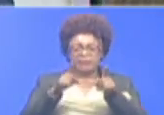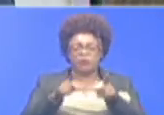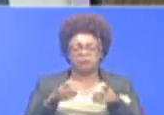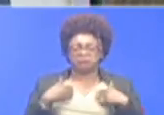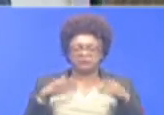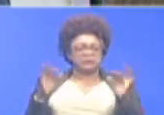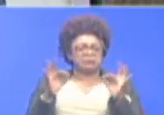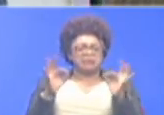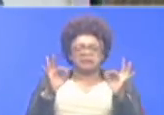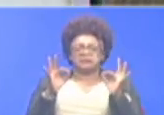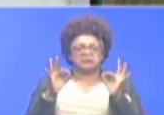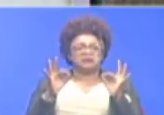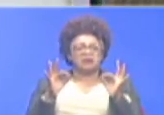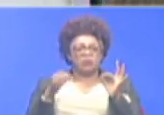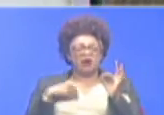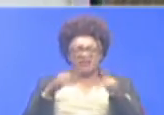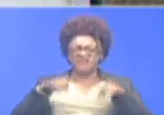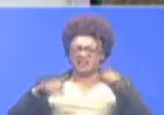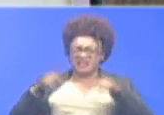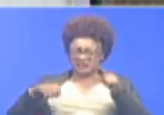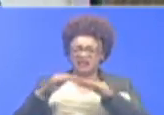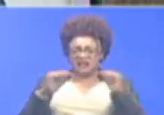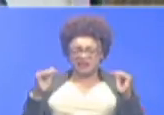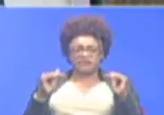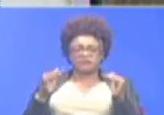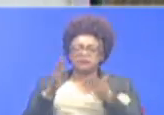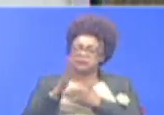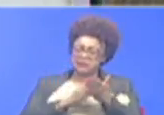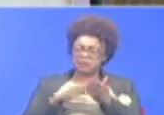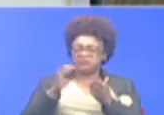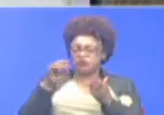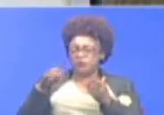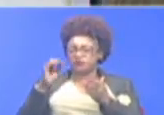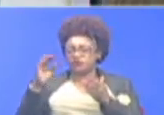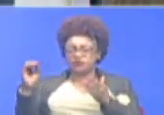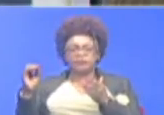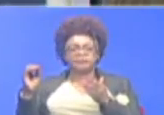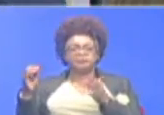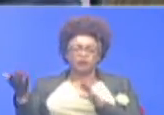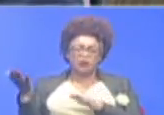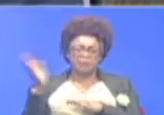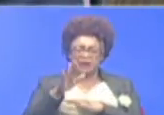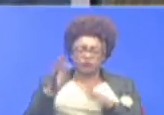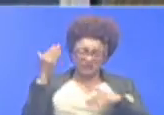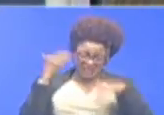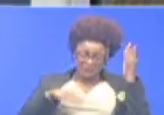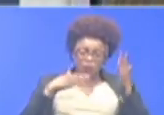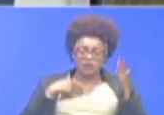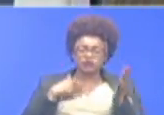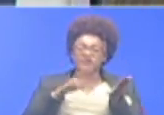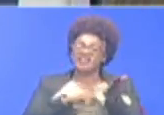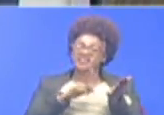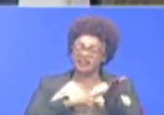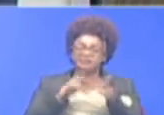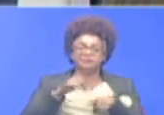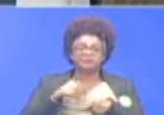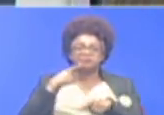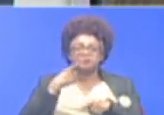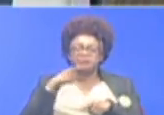that there was a variance in the levels. There were those that had 0.00. Mm-hmm. So I went back to the experts and wanted to verify. So when you say